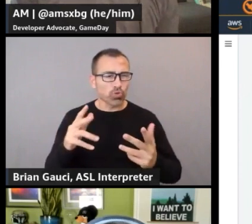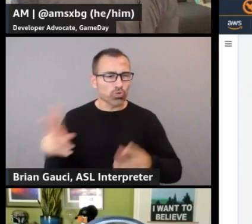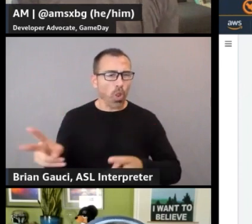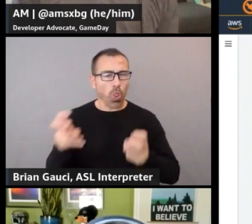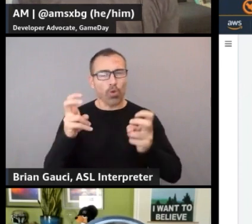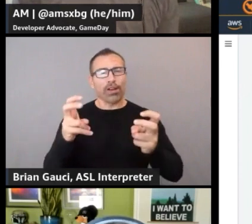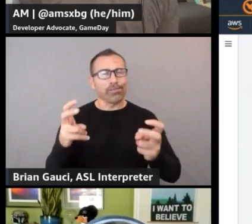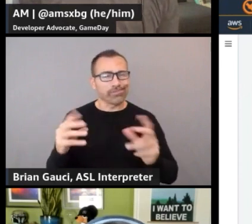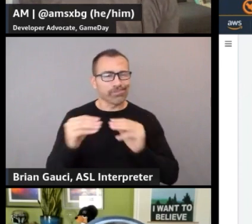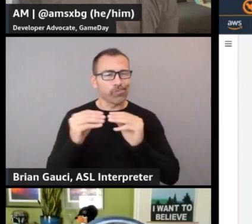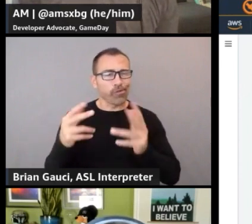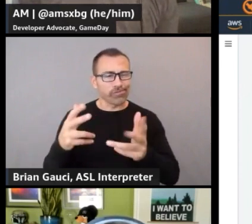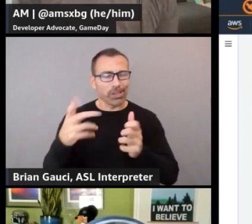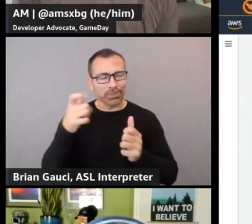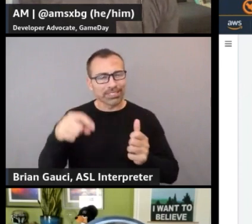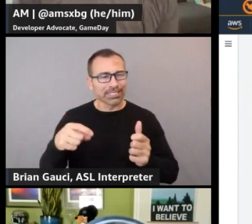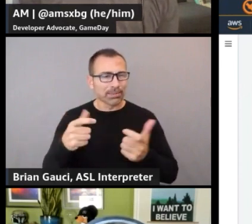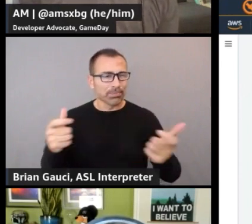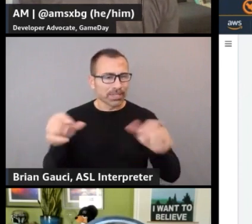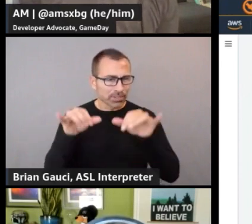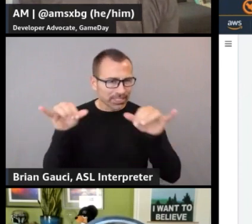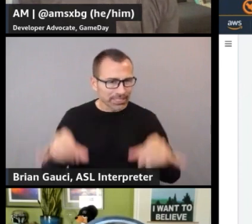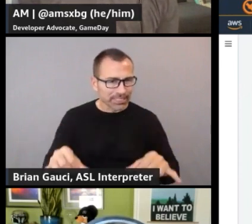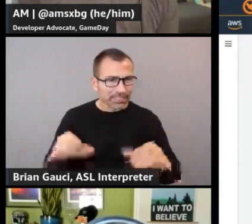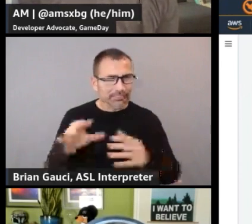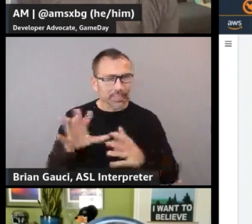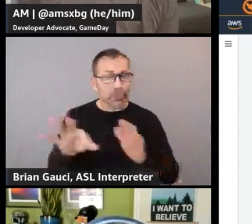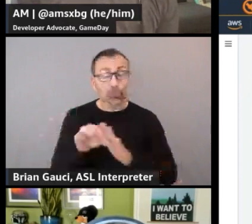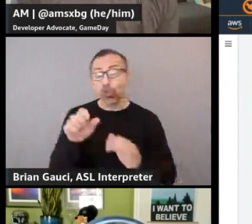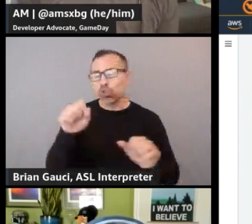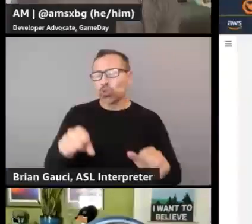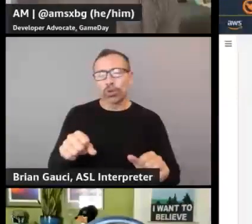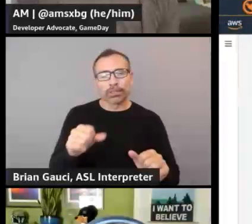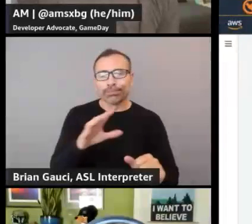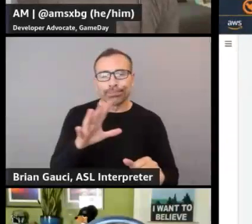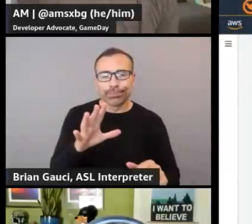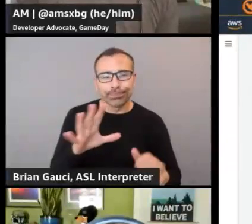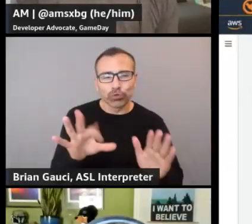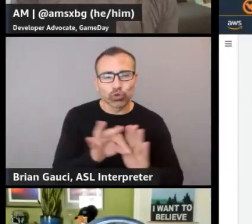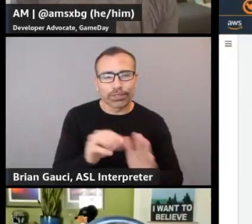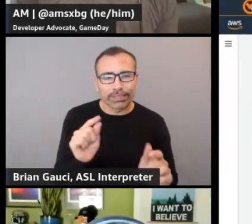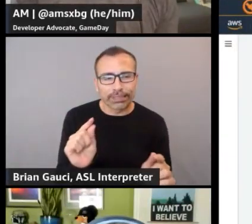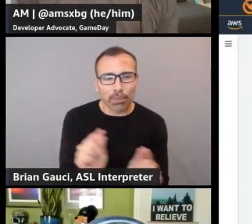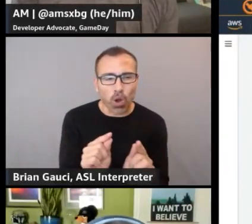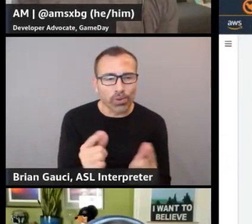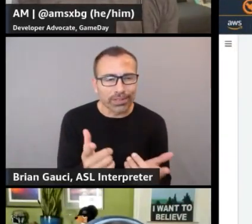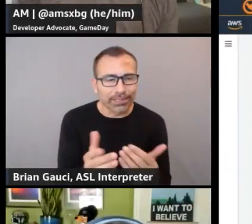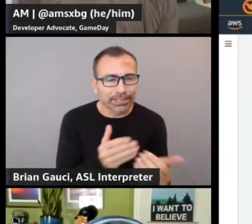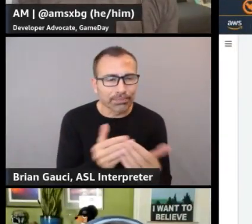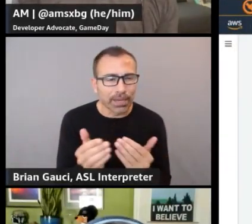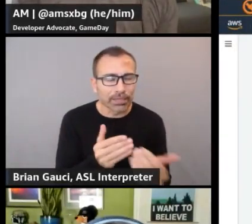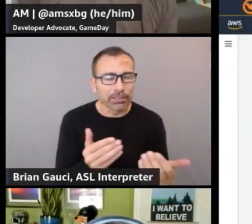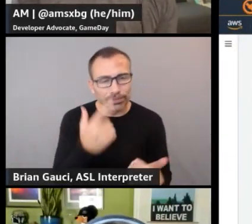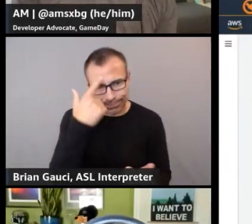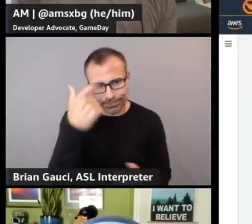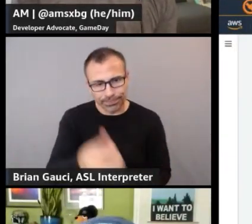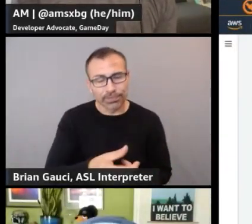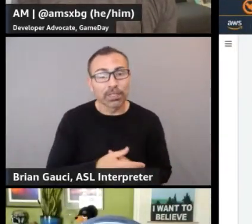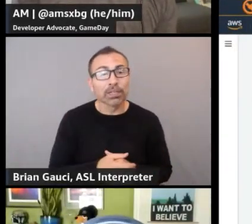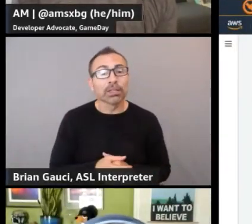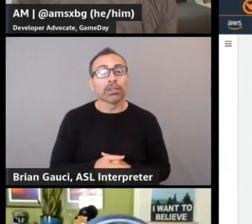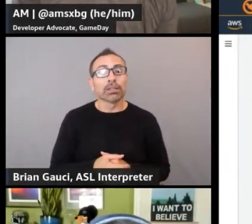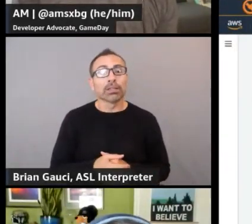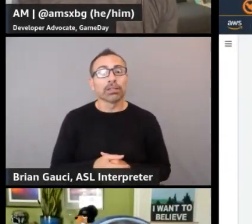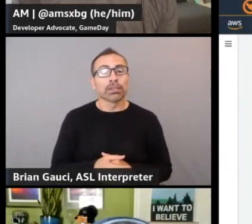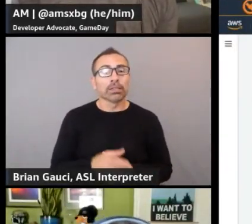bigger system that I chose here. You can choose a very small one. It doesn't really make a difference. It's up to you. And then here, storage, again, don't